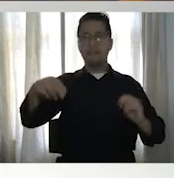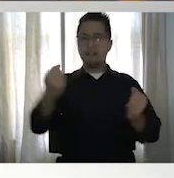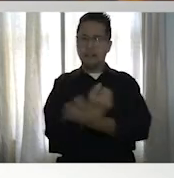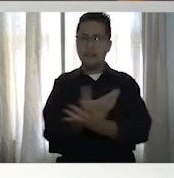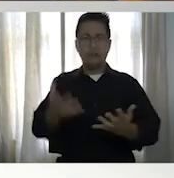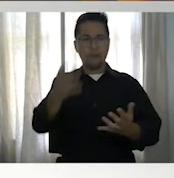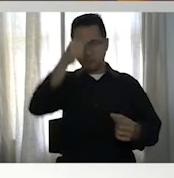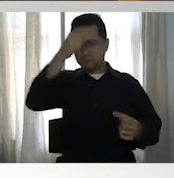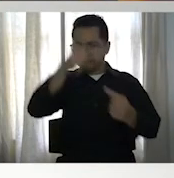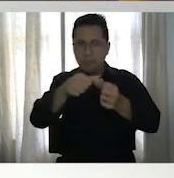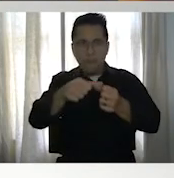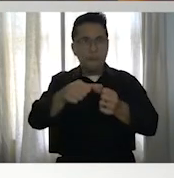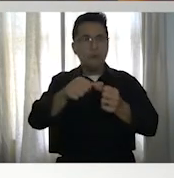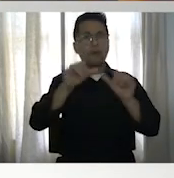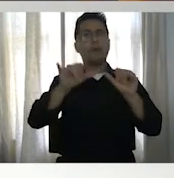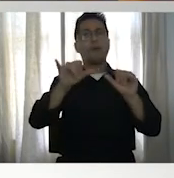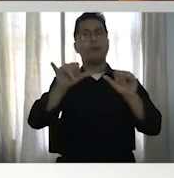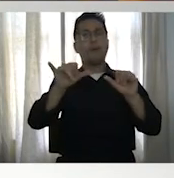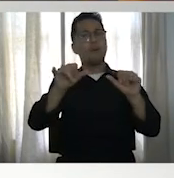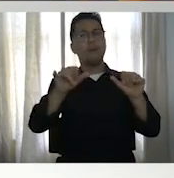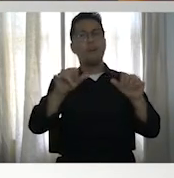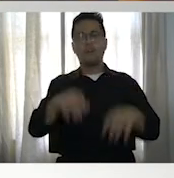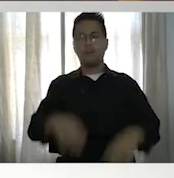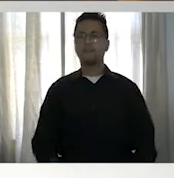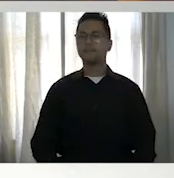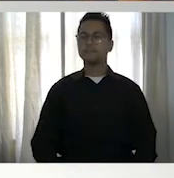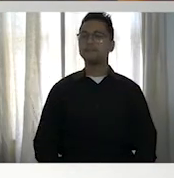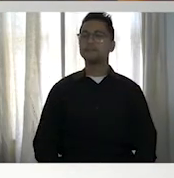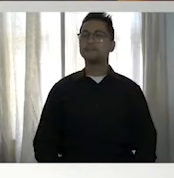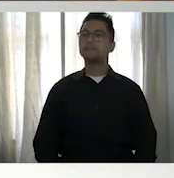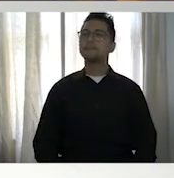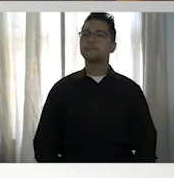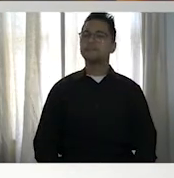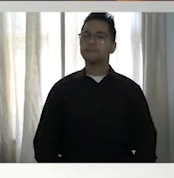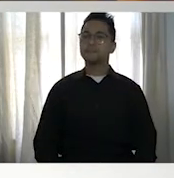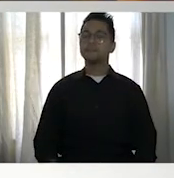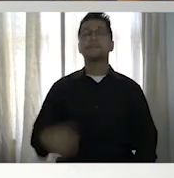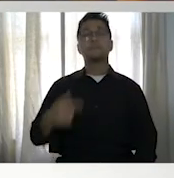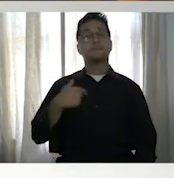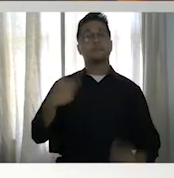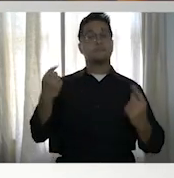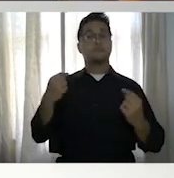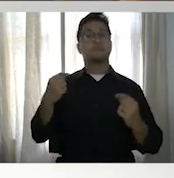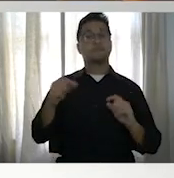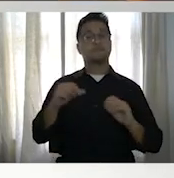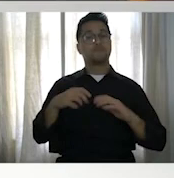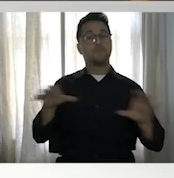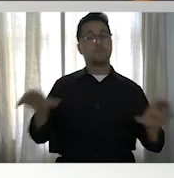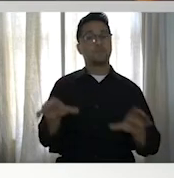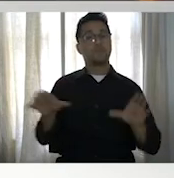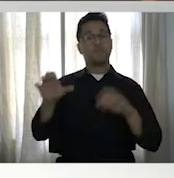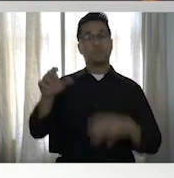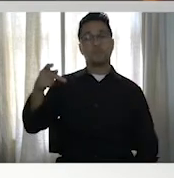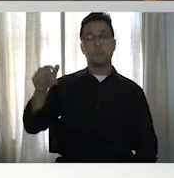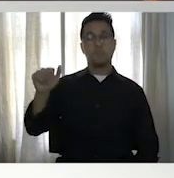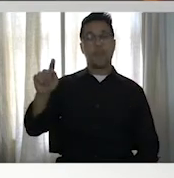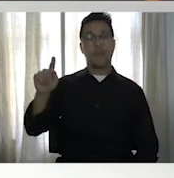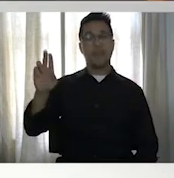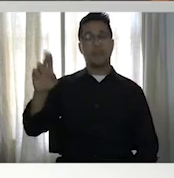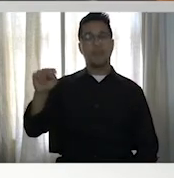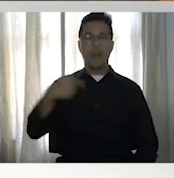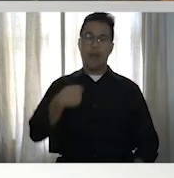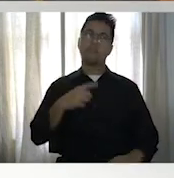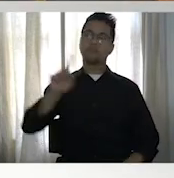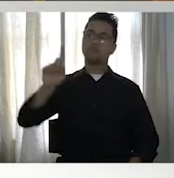that what you've done. Okay? So I'm going to do a pattern. I'd turn around and sit, but I